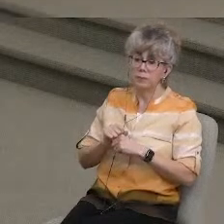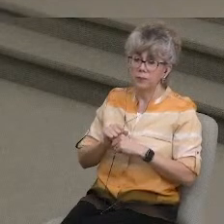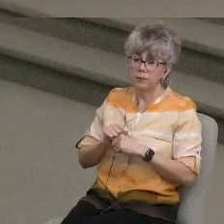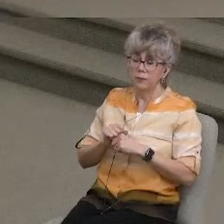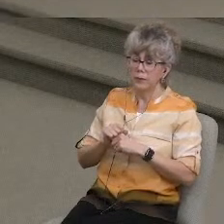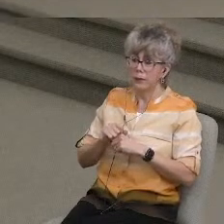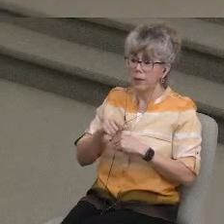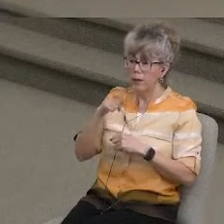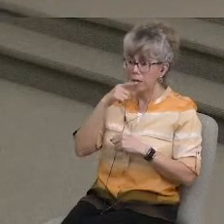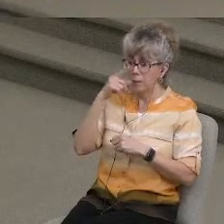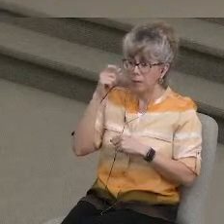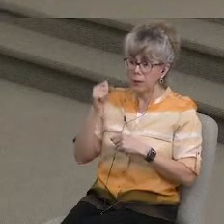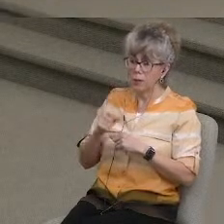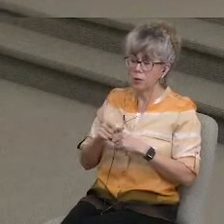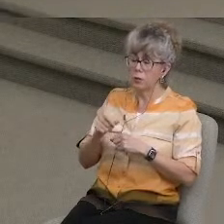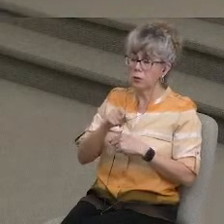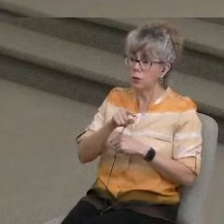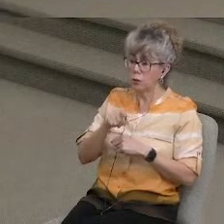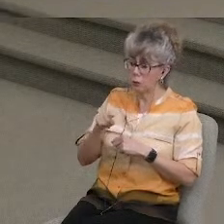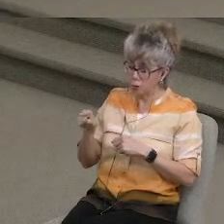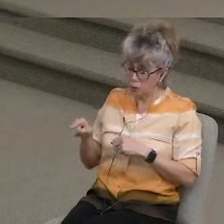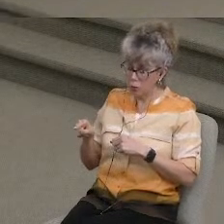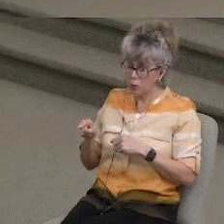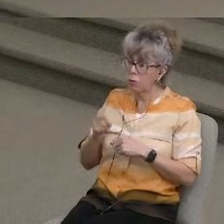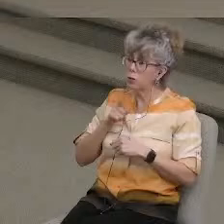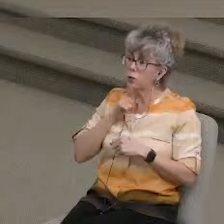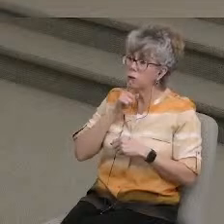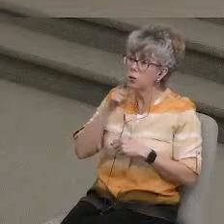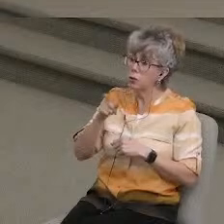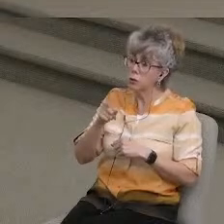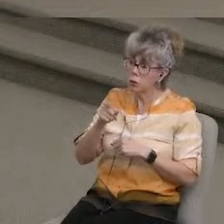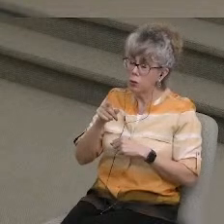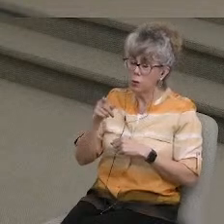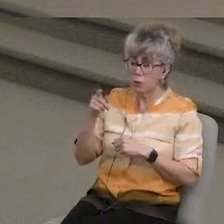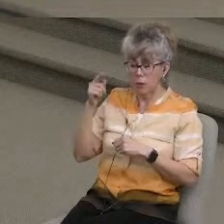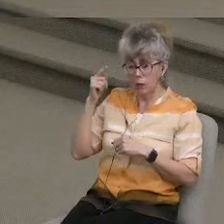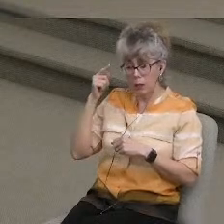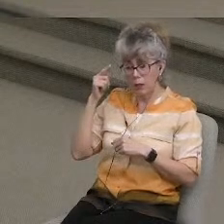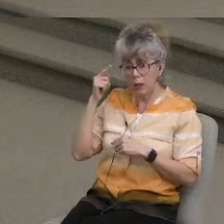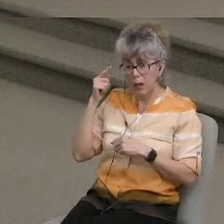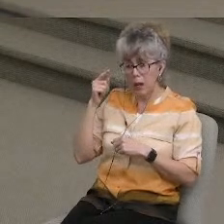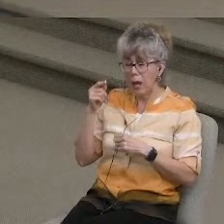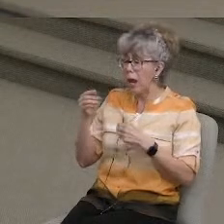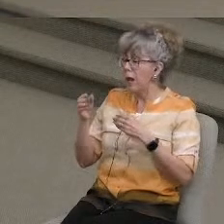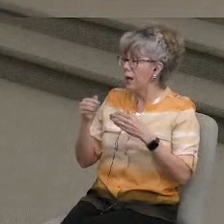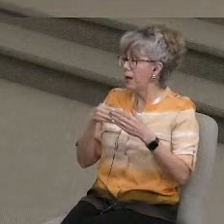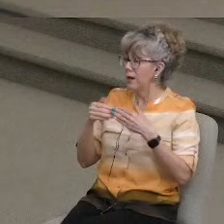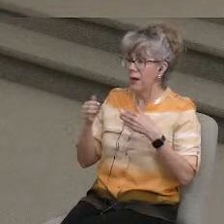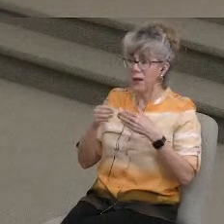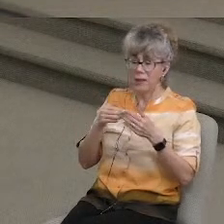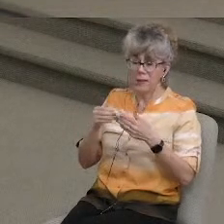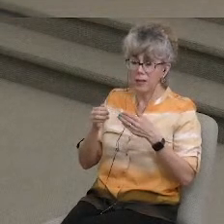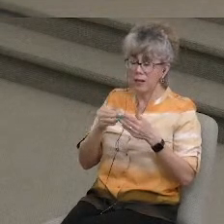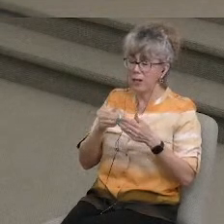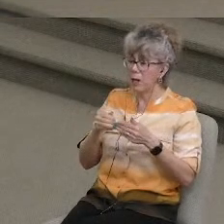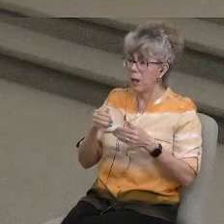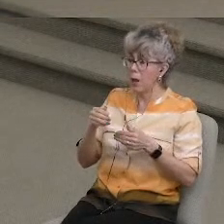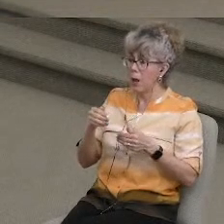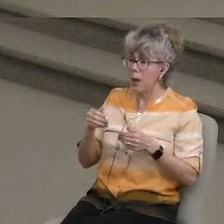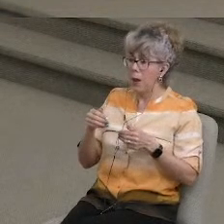But because of those truths and realities, nothing matters more.